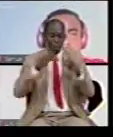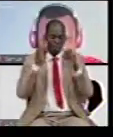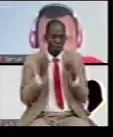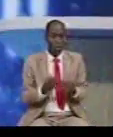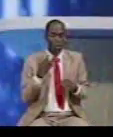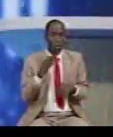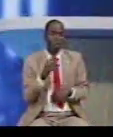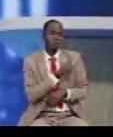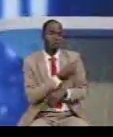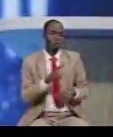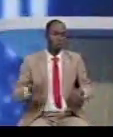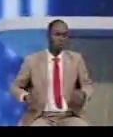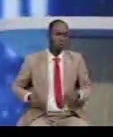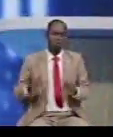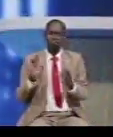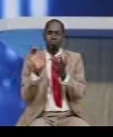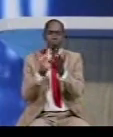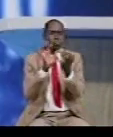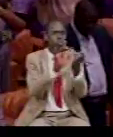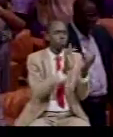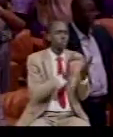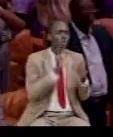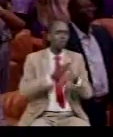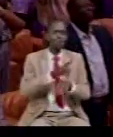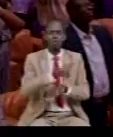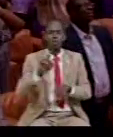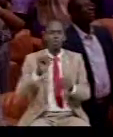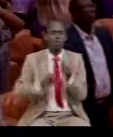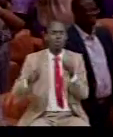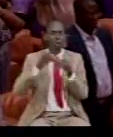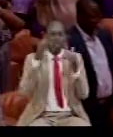the Lord reach you where you are right now.